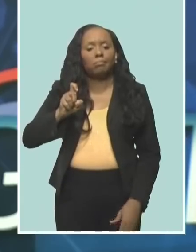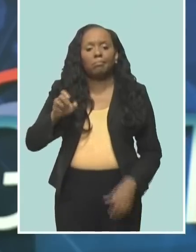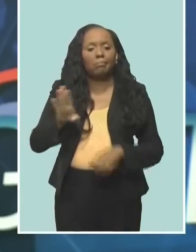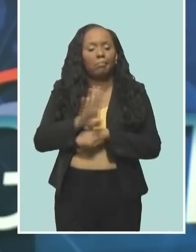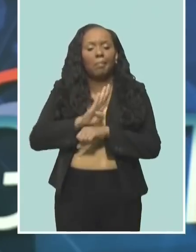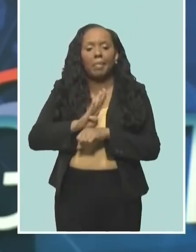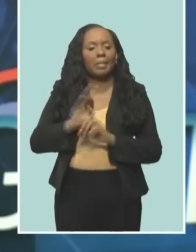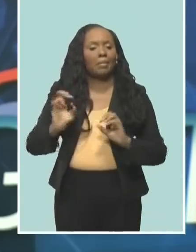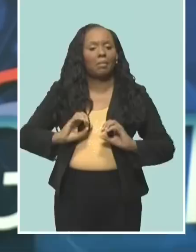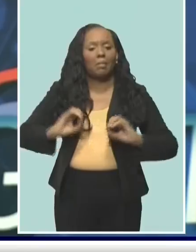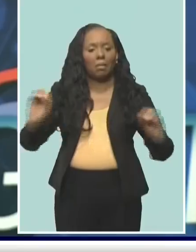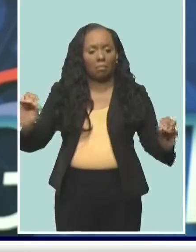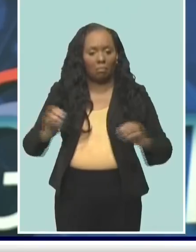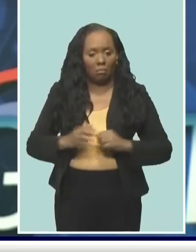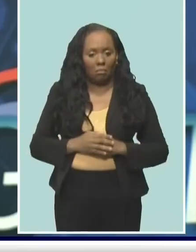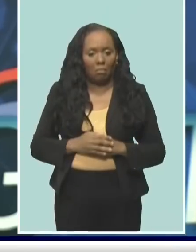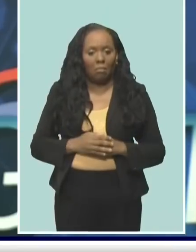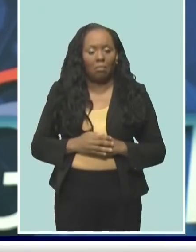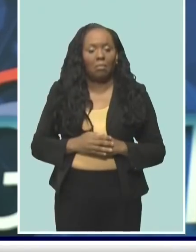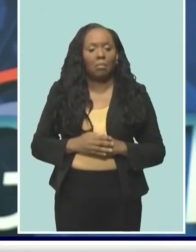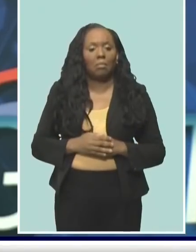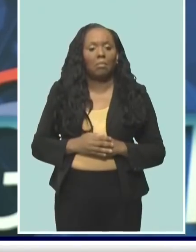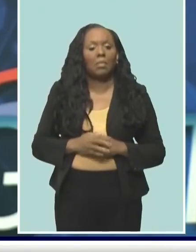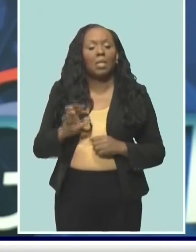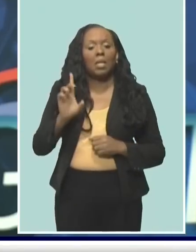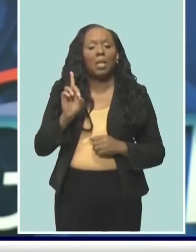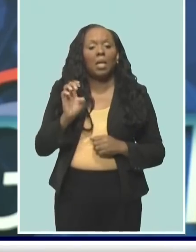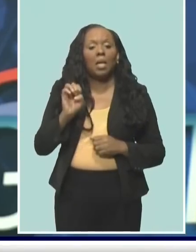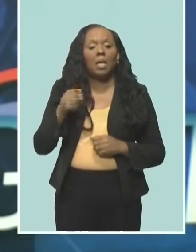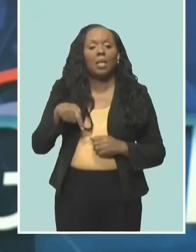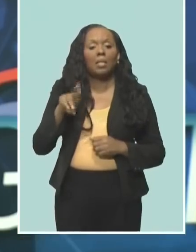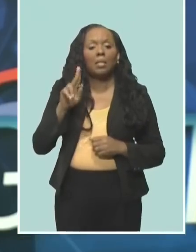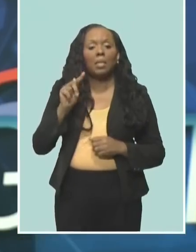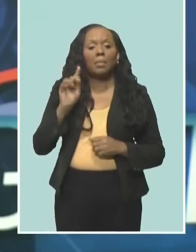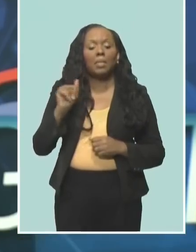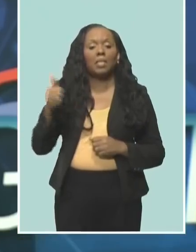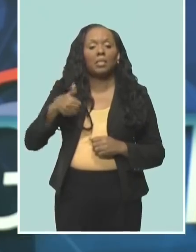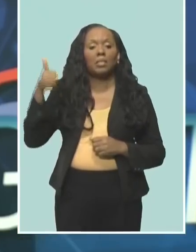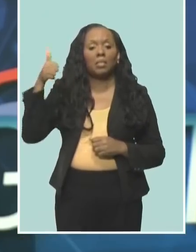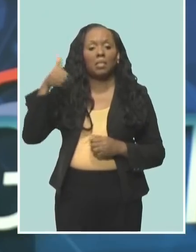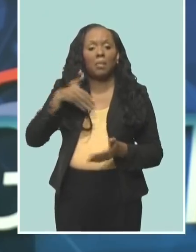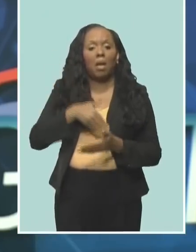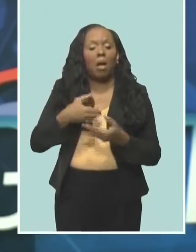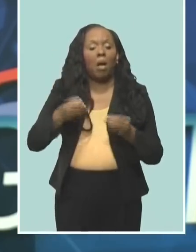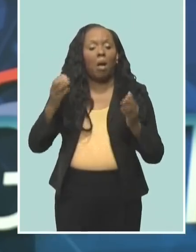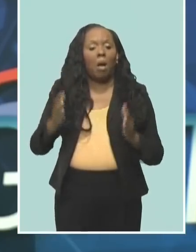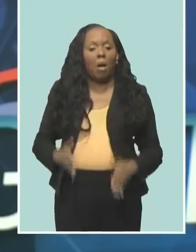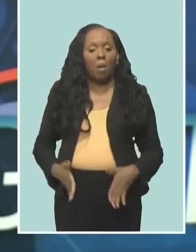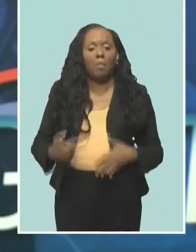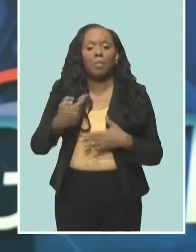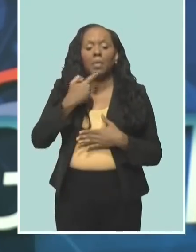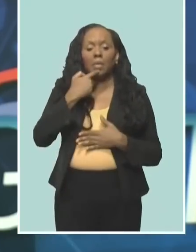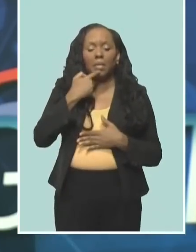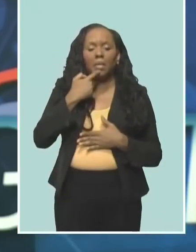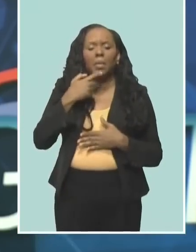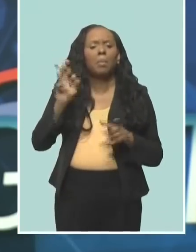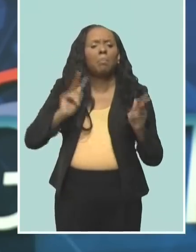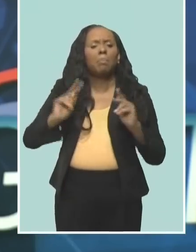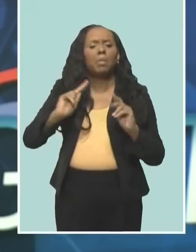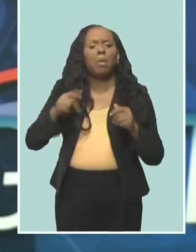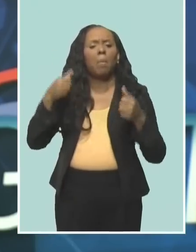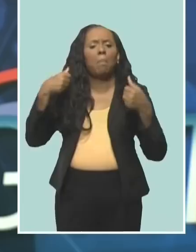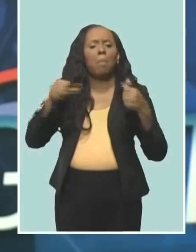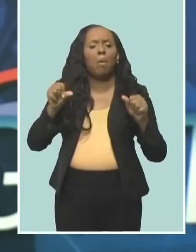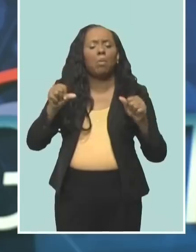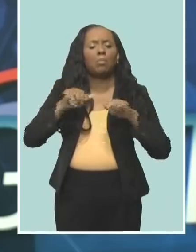Medical Officer Dr. Arthur Phillips. It comes amid the wide circulation of a statement issued by then Minister of Health Ian Gooding-Edgell